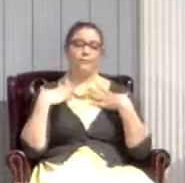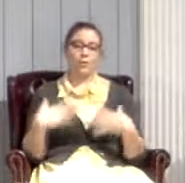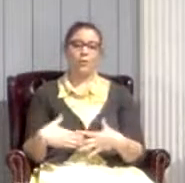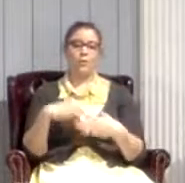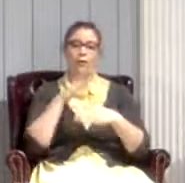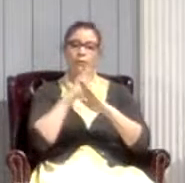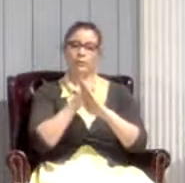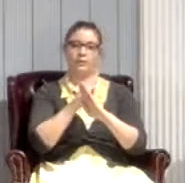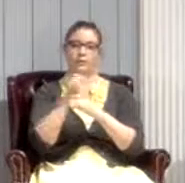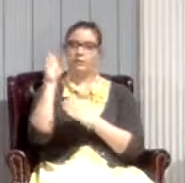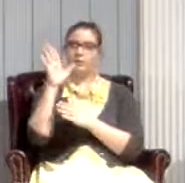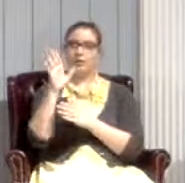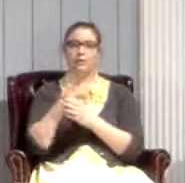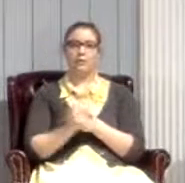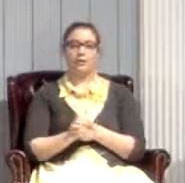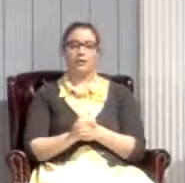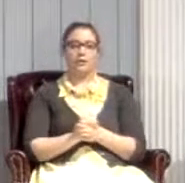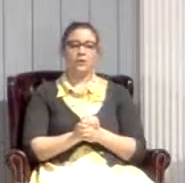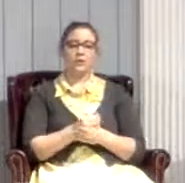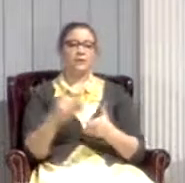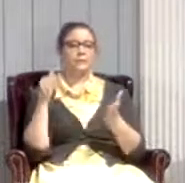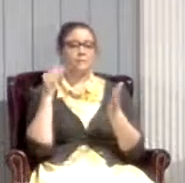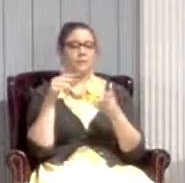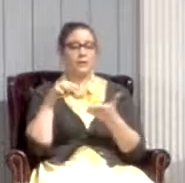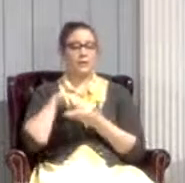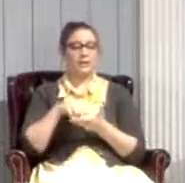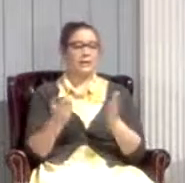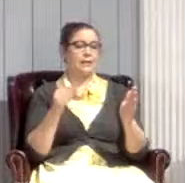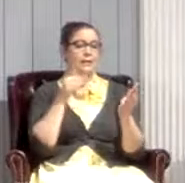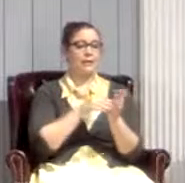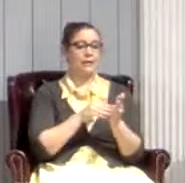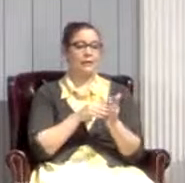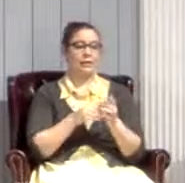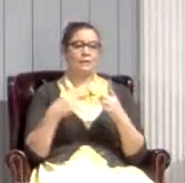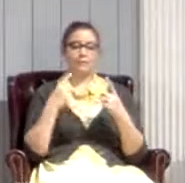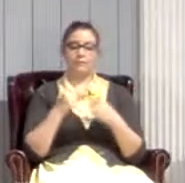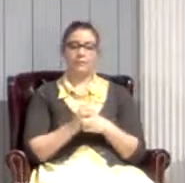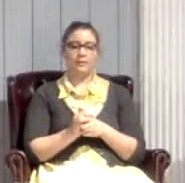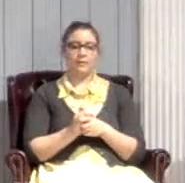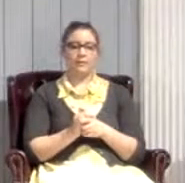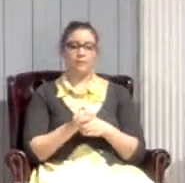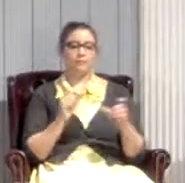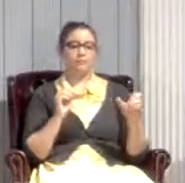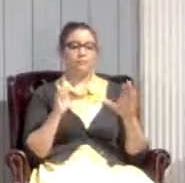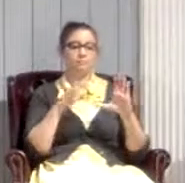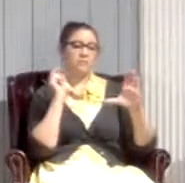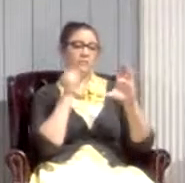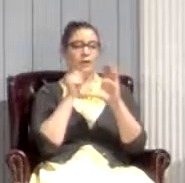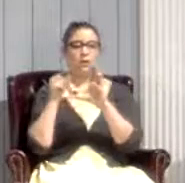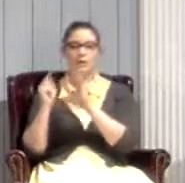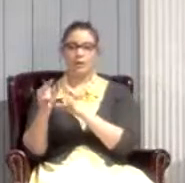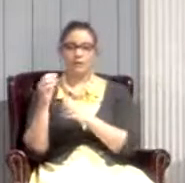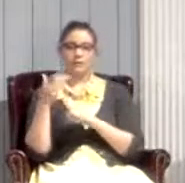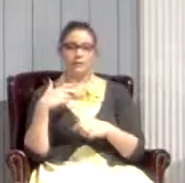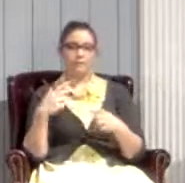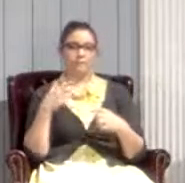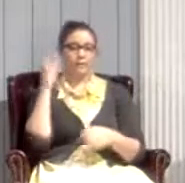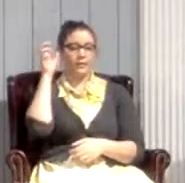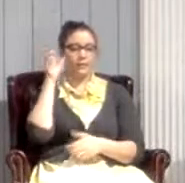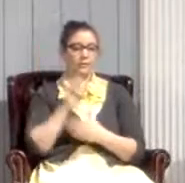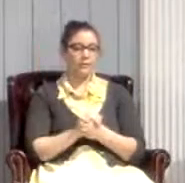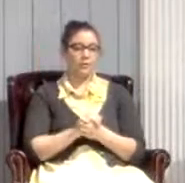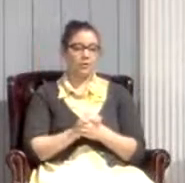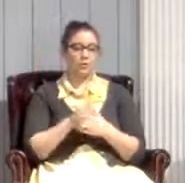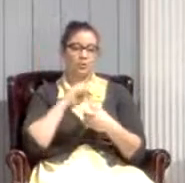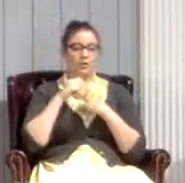stand against the wiles of the devil. Why? For we wrestle not against flesh and blood. This isn't carnal. This isn't a carnal battle. For we wrestle